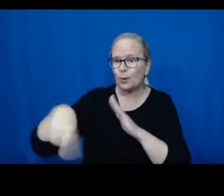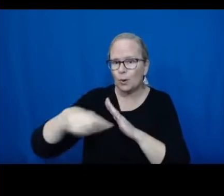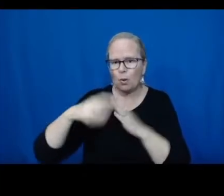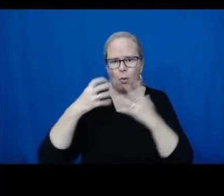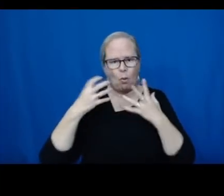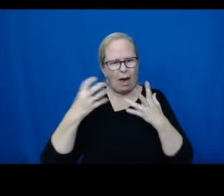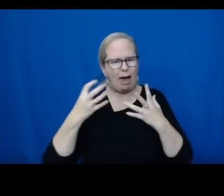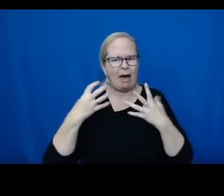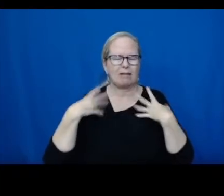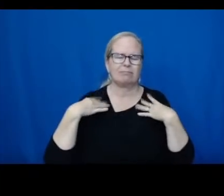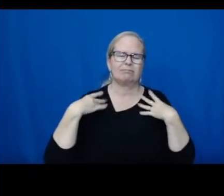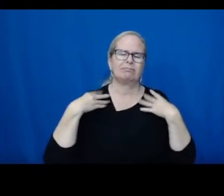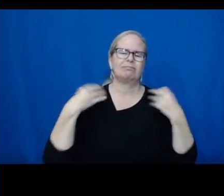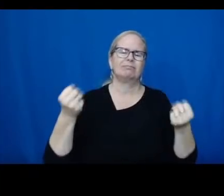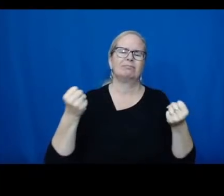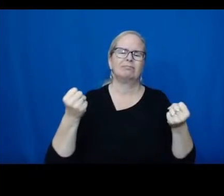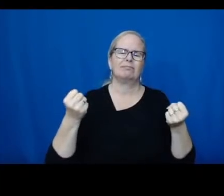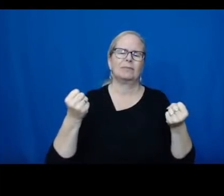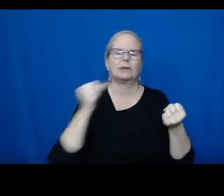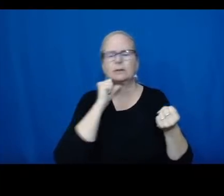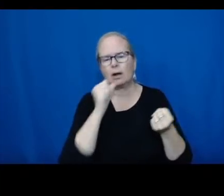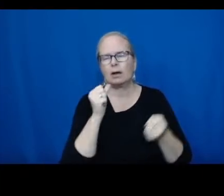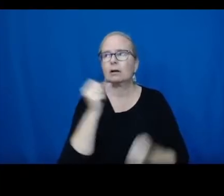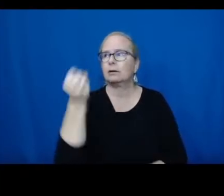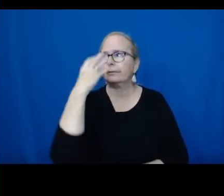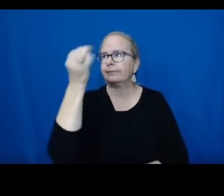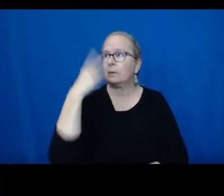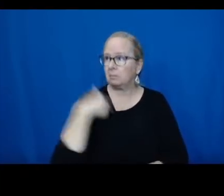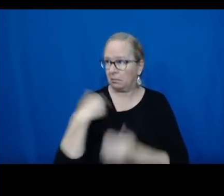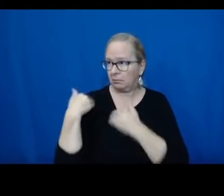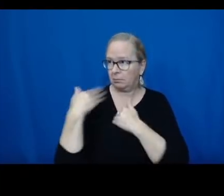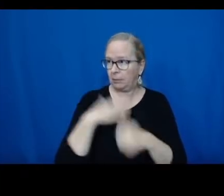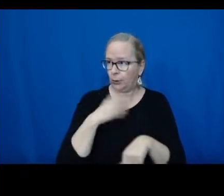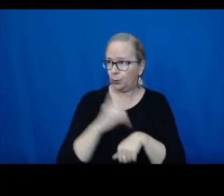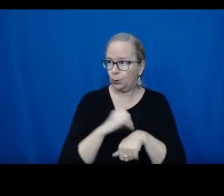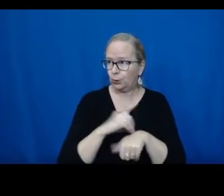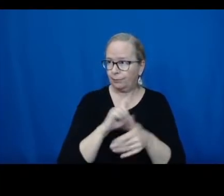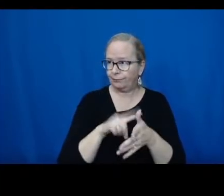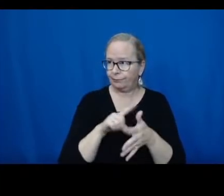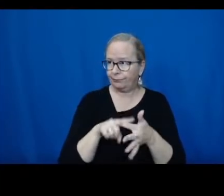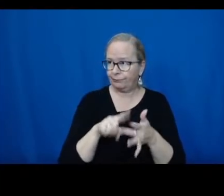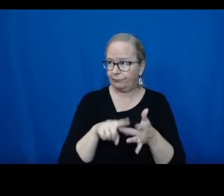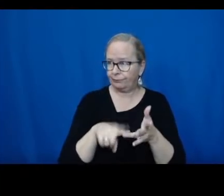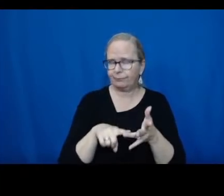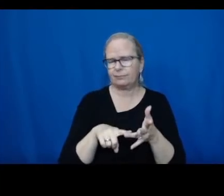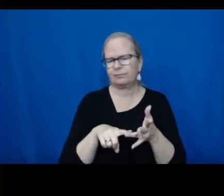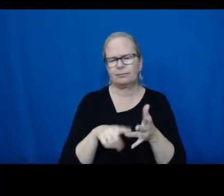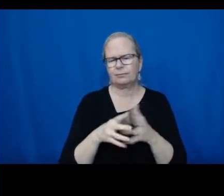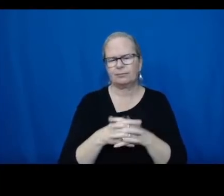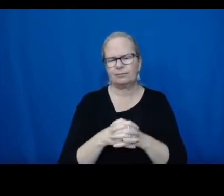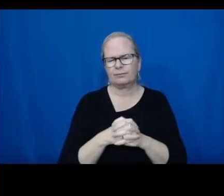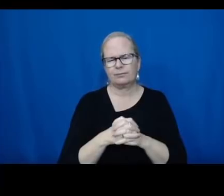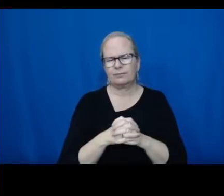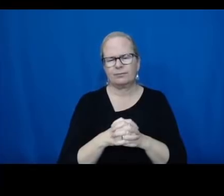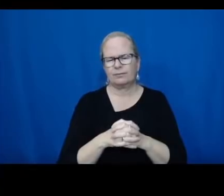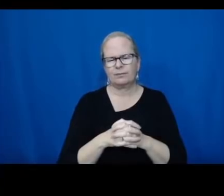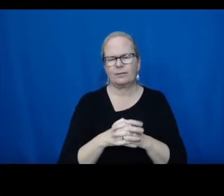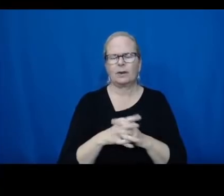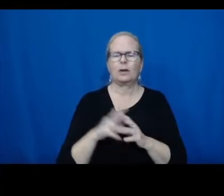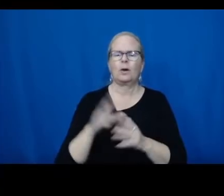Yeah, I think so. And it's a hard thing to prove. We're trying to find some ways of documenting that a little more,